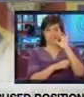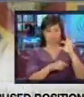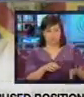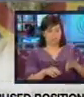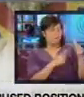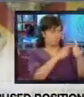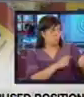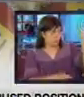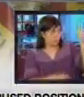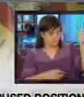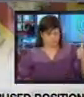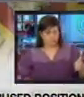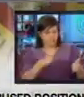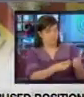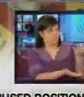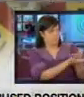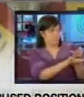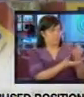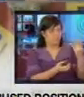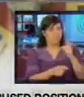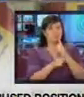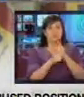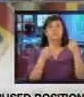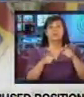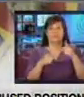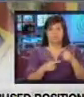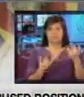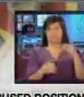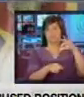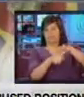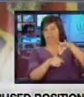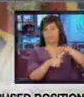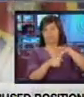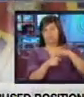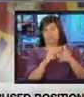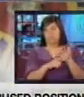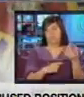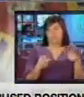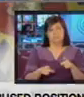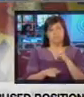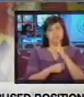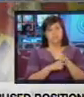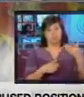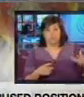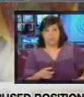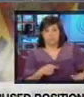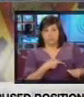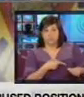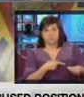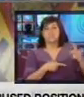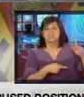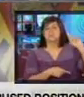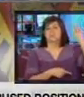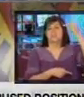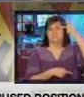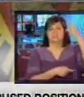manalo ka muna, then I'll give you money. That's really what's happened to elections. What happens really is the corruption is